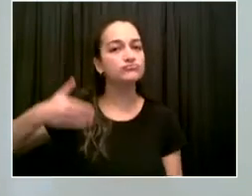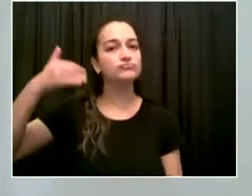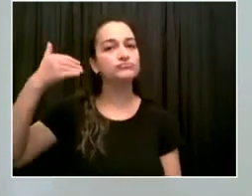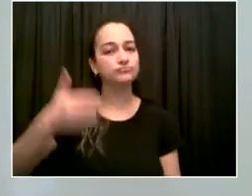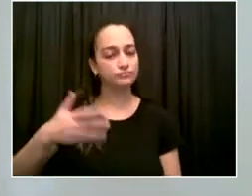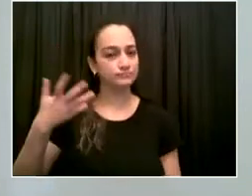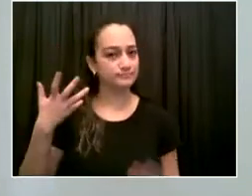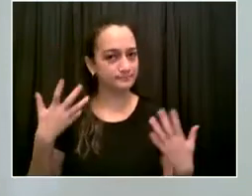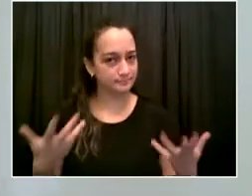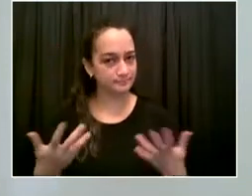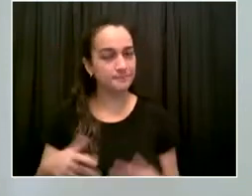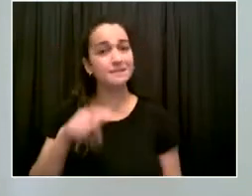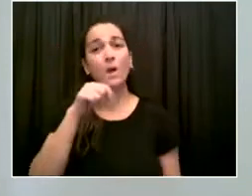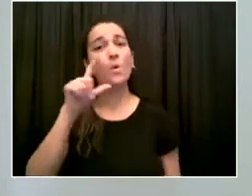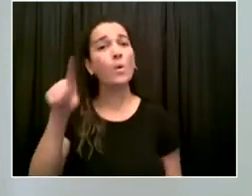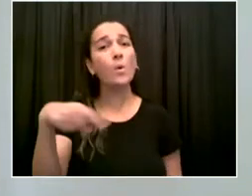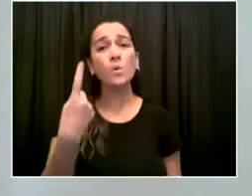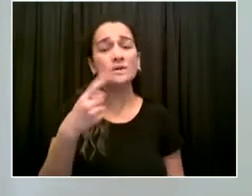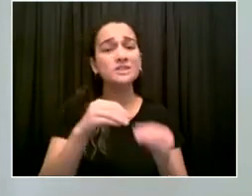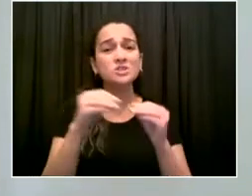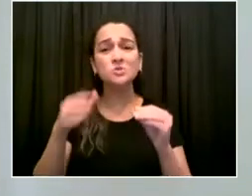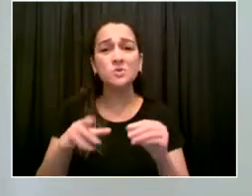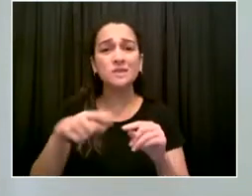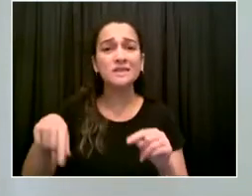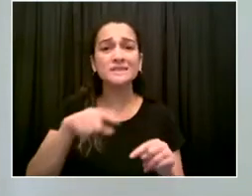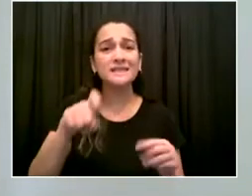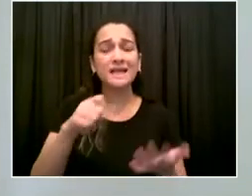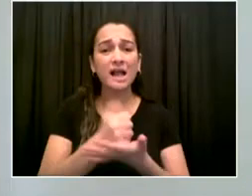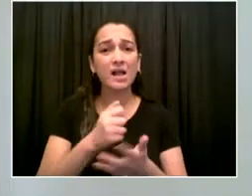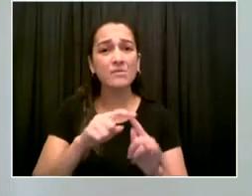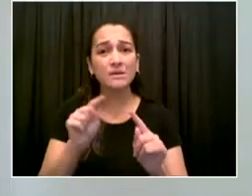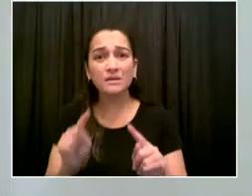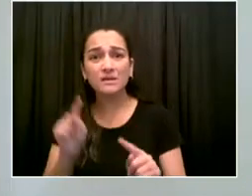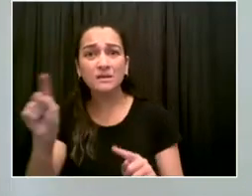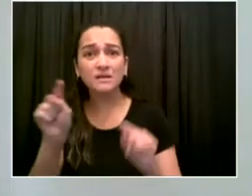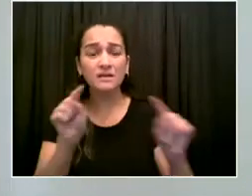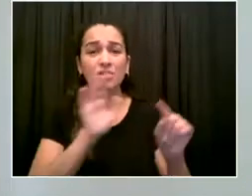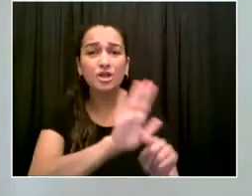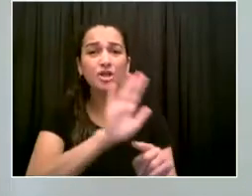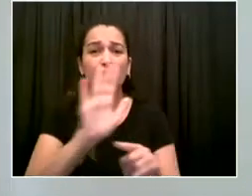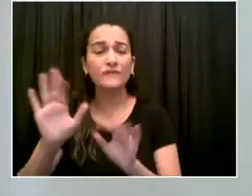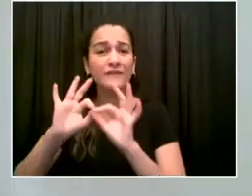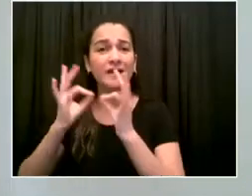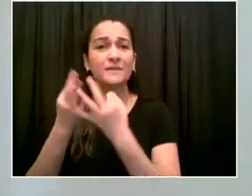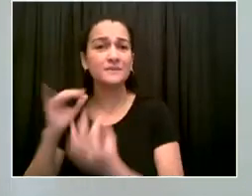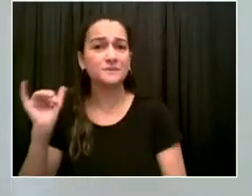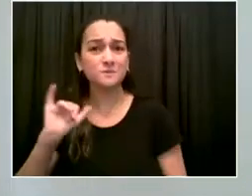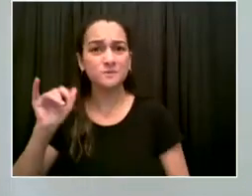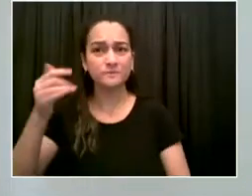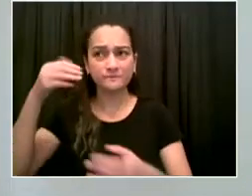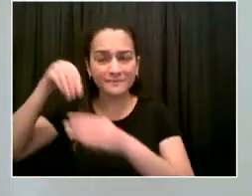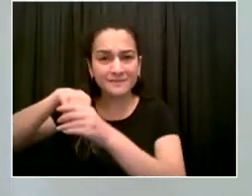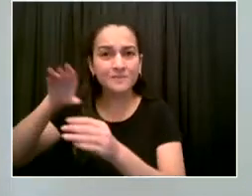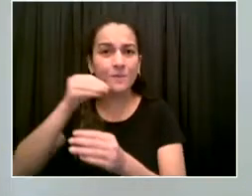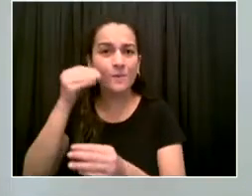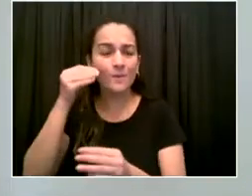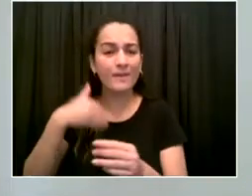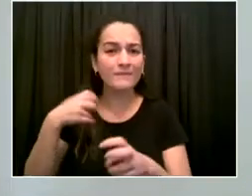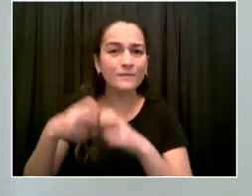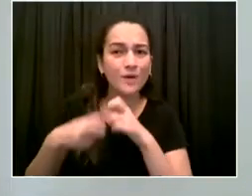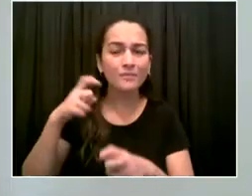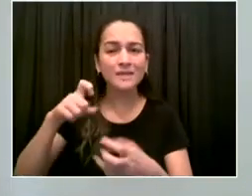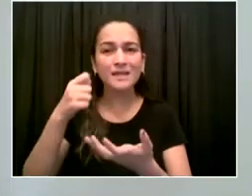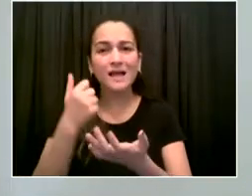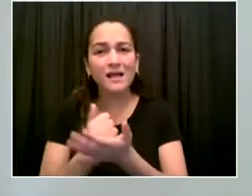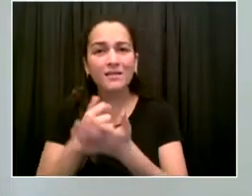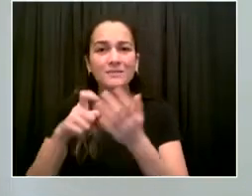And with so much isolation and so much loss, so much fear, it is so vital that our children and